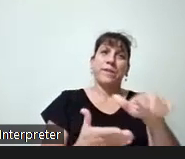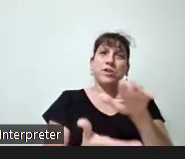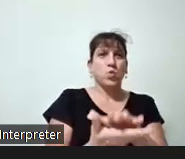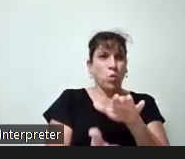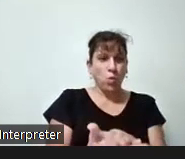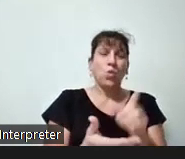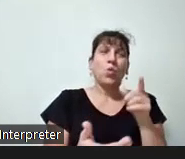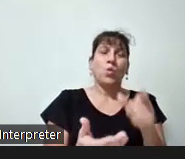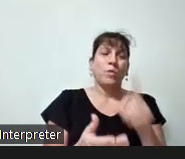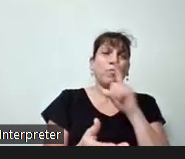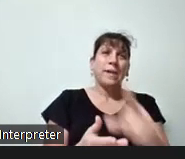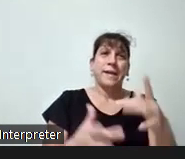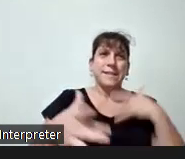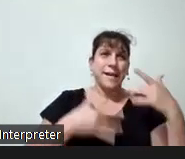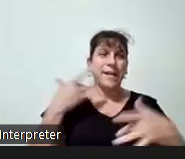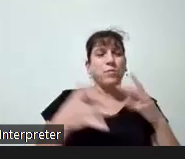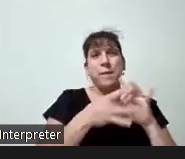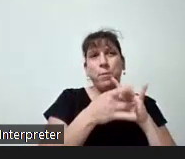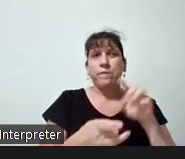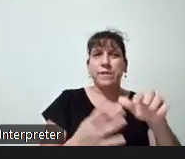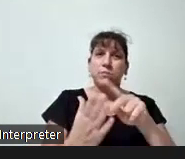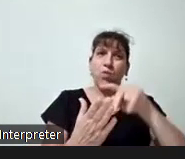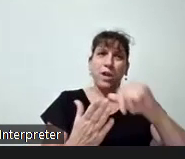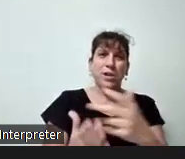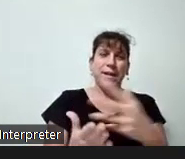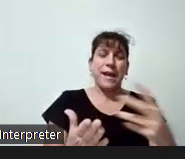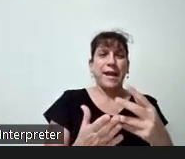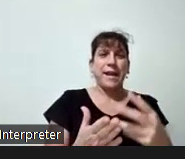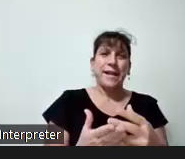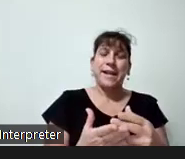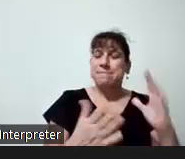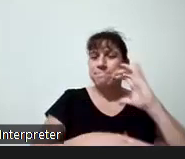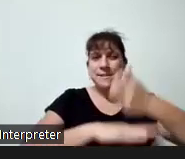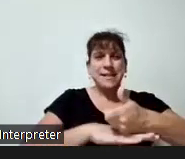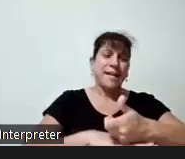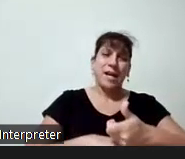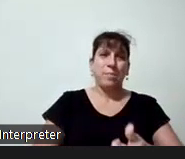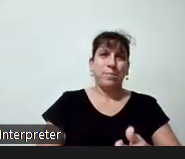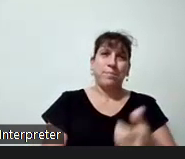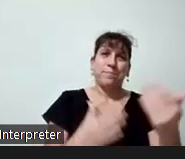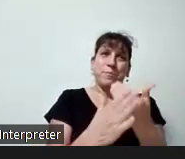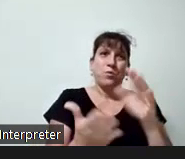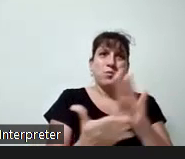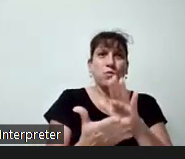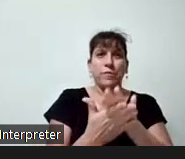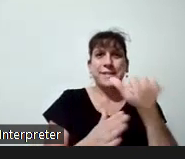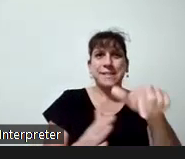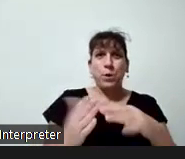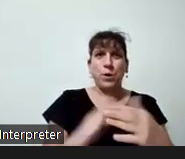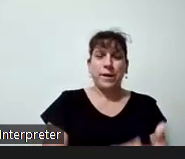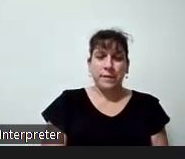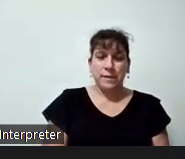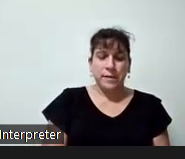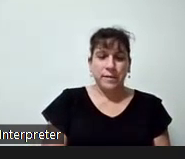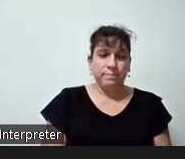excited to be a part of this project and bringing the state-of-the-art school to the community. Thank you, Jonathan.